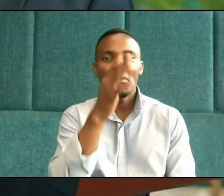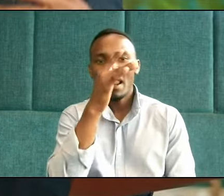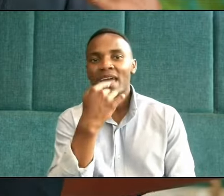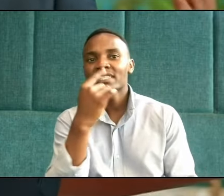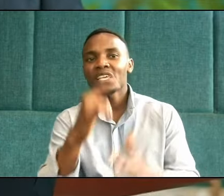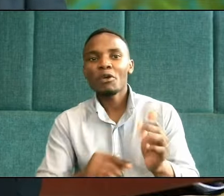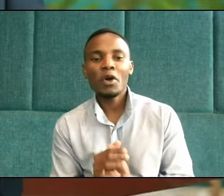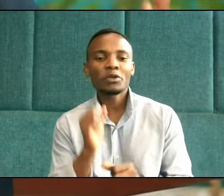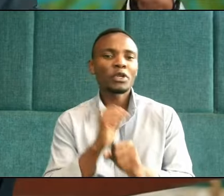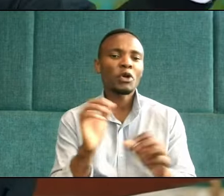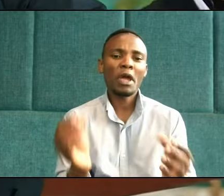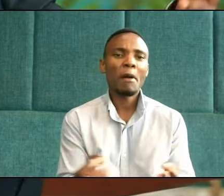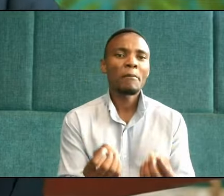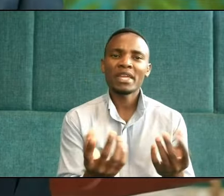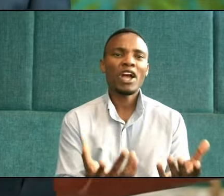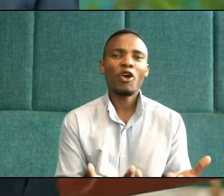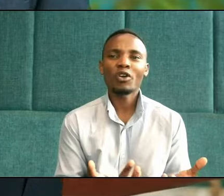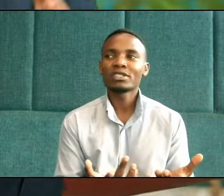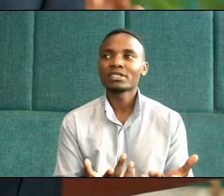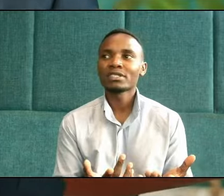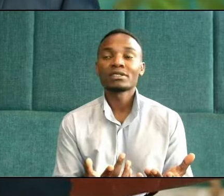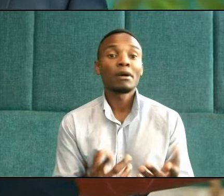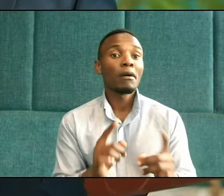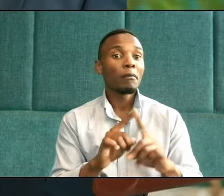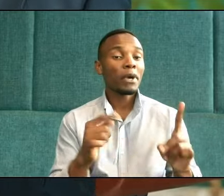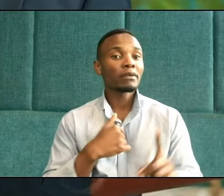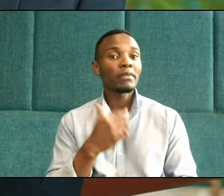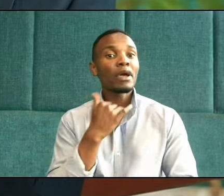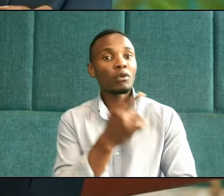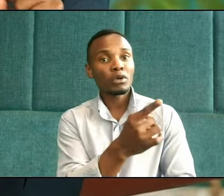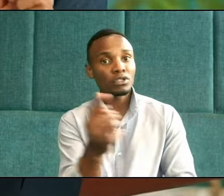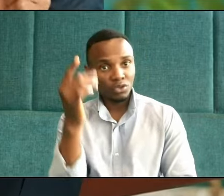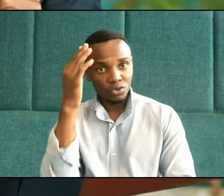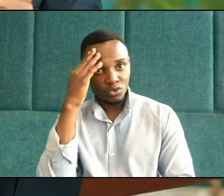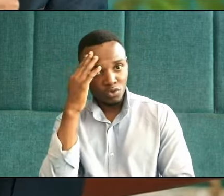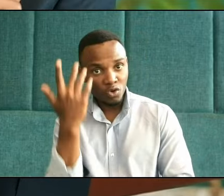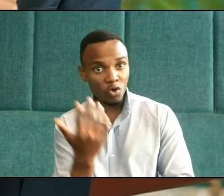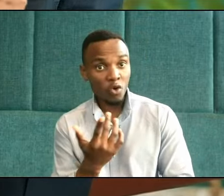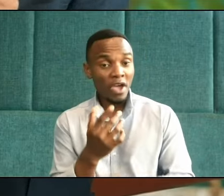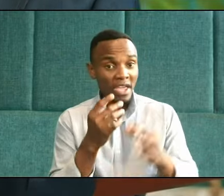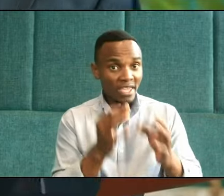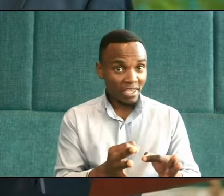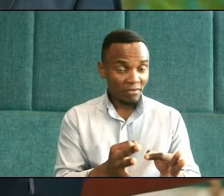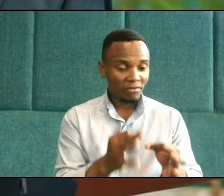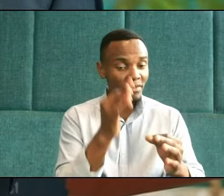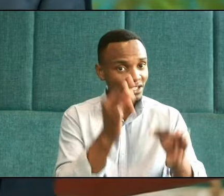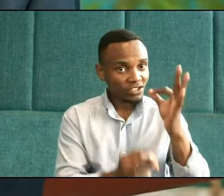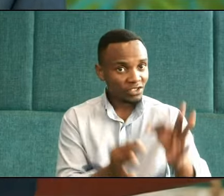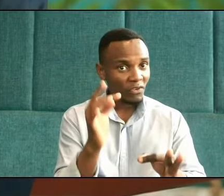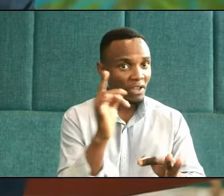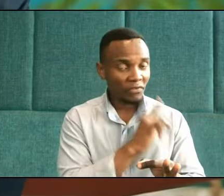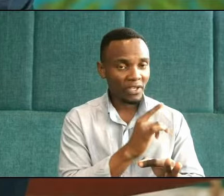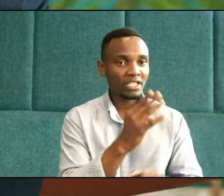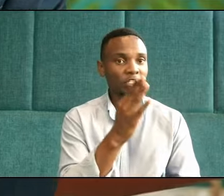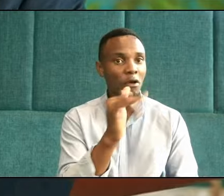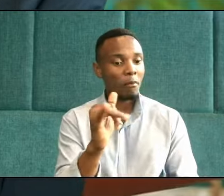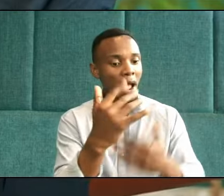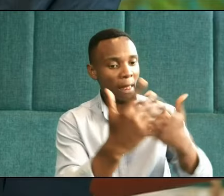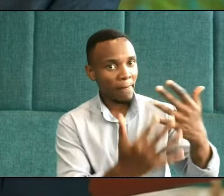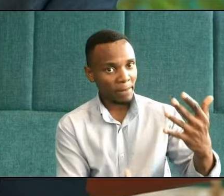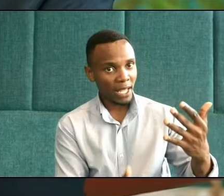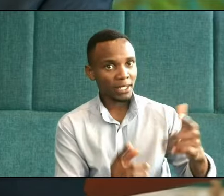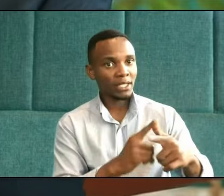happening there, and we will go there and there. I want you to know, those who are justified by the blood appreciate